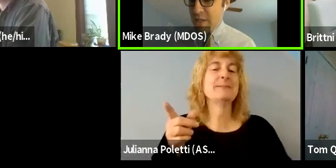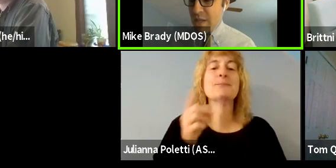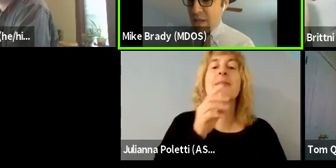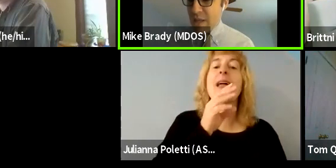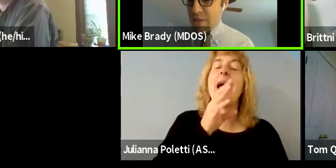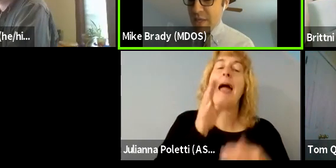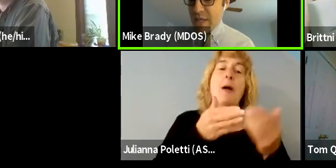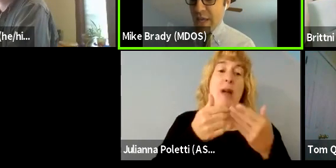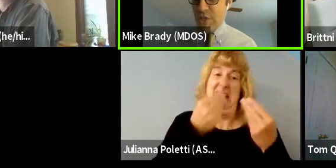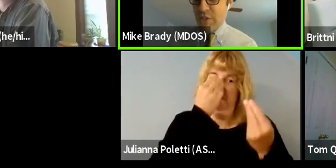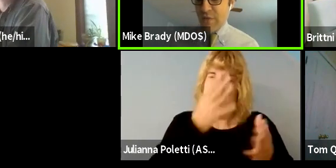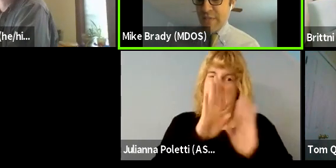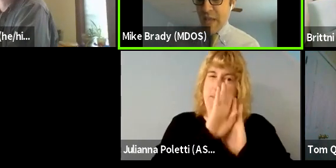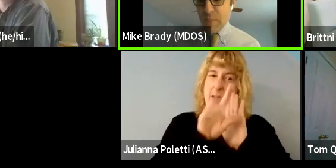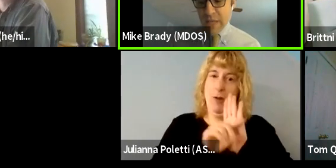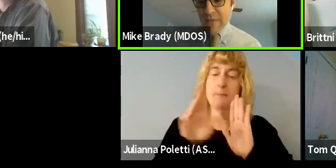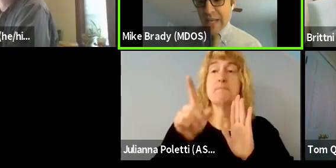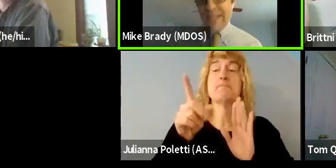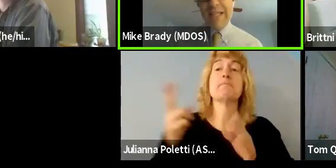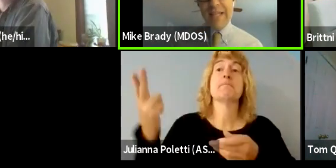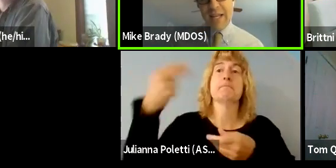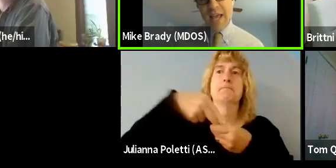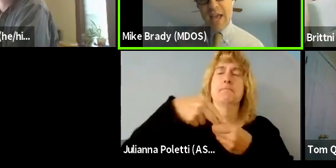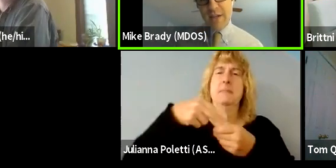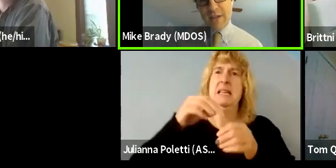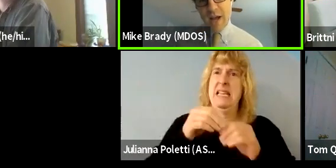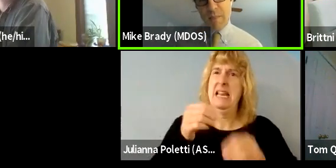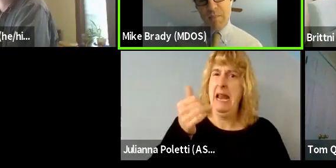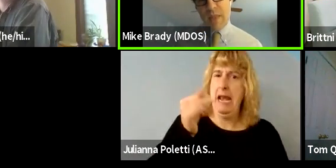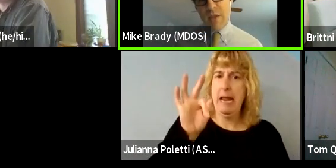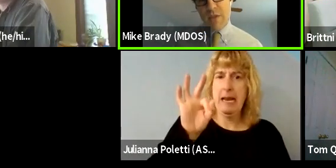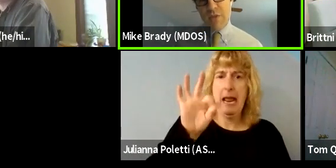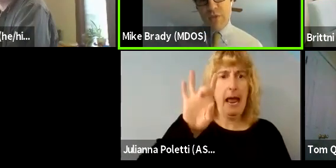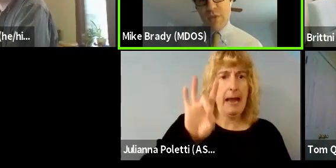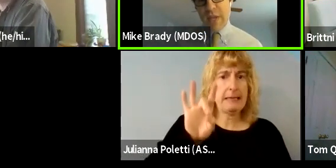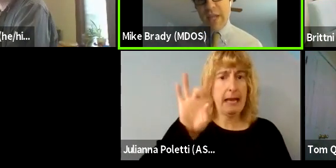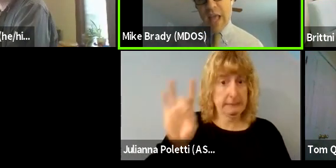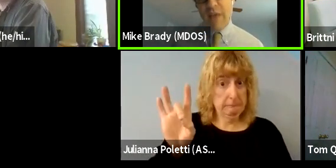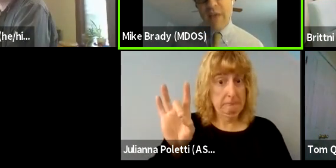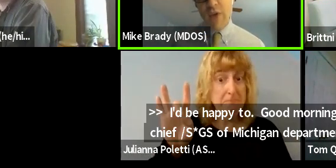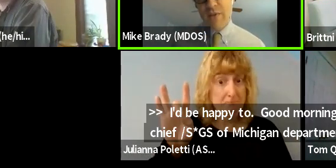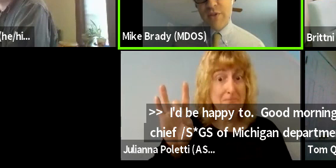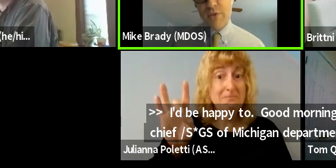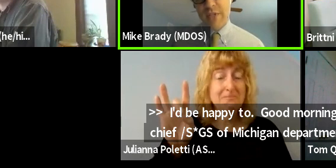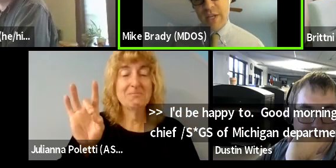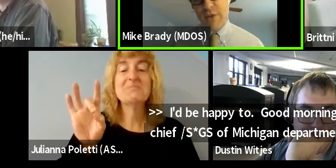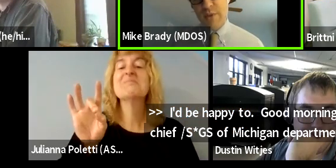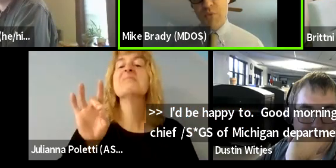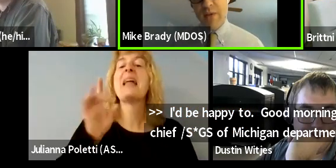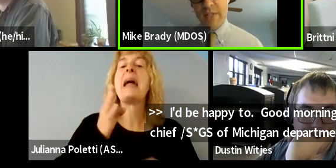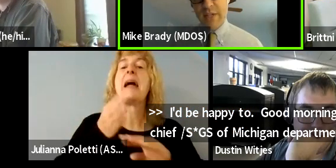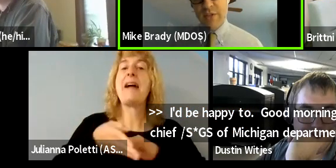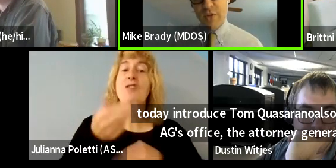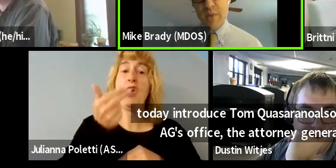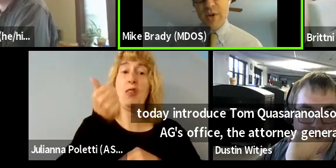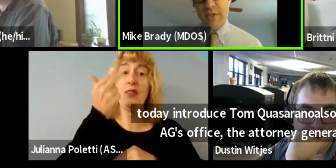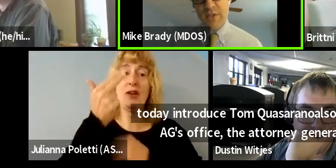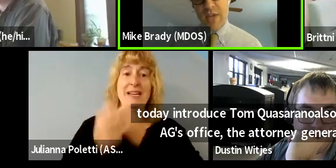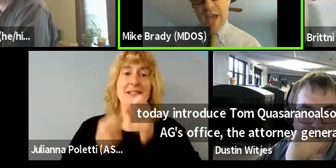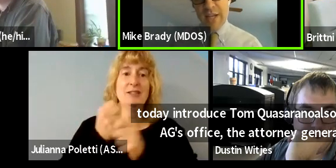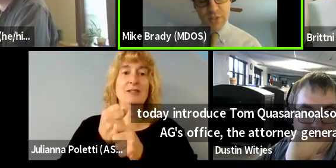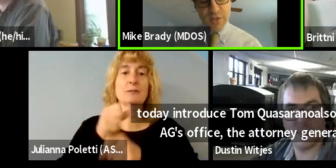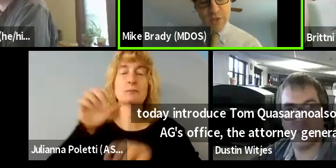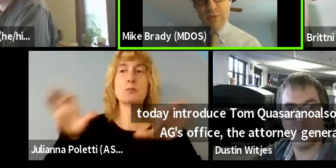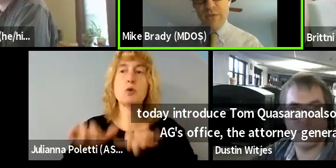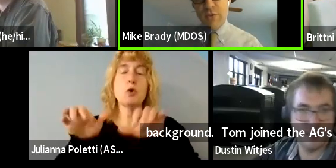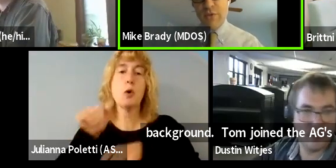Tom joined the AG's office, I believe in 1988, after having 13 years in private sector